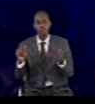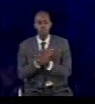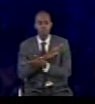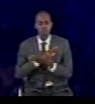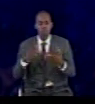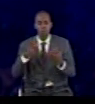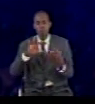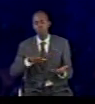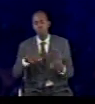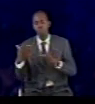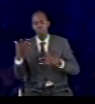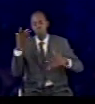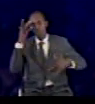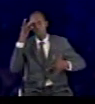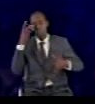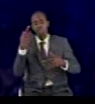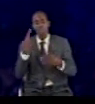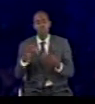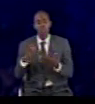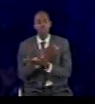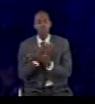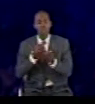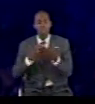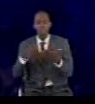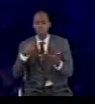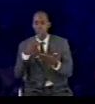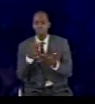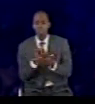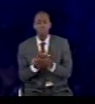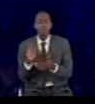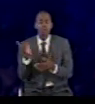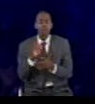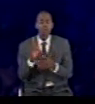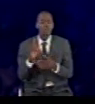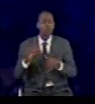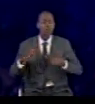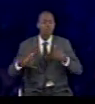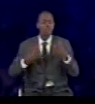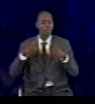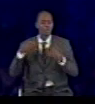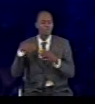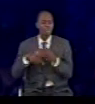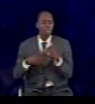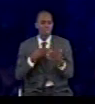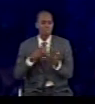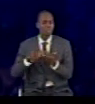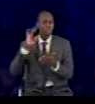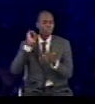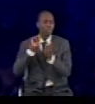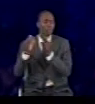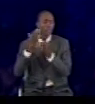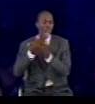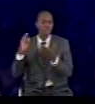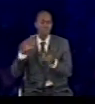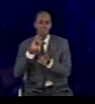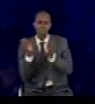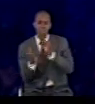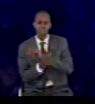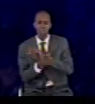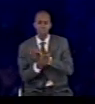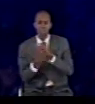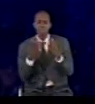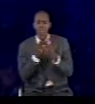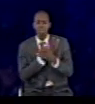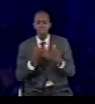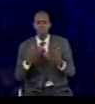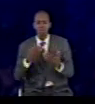the hymn writer said he said earth joy is grow deep and its glorious past a way change and decay in all